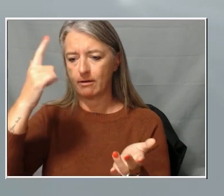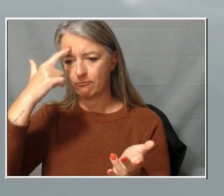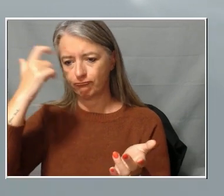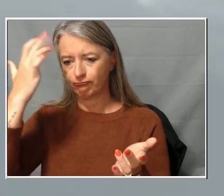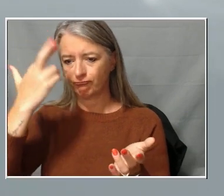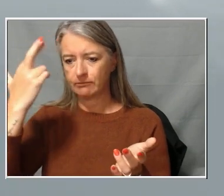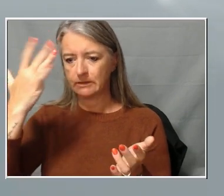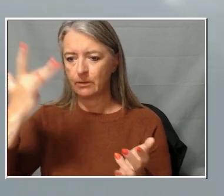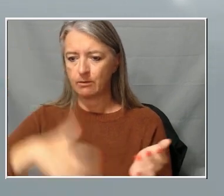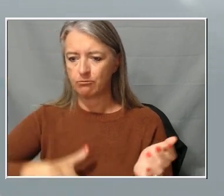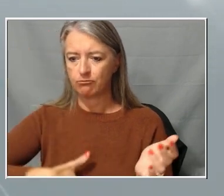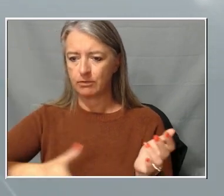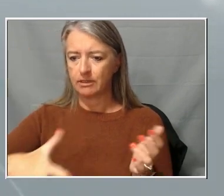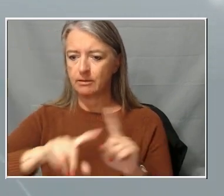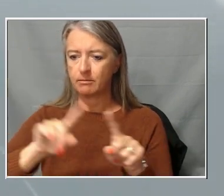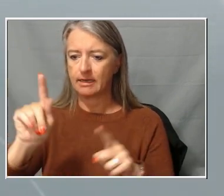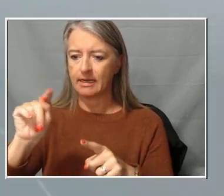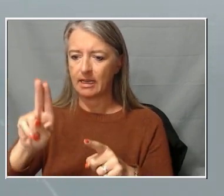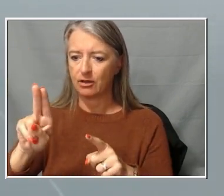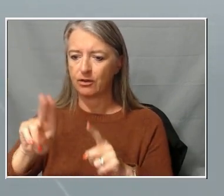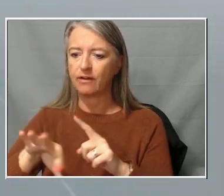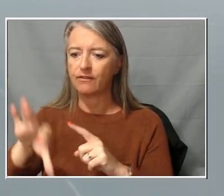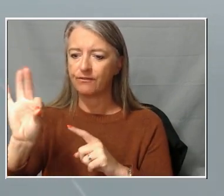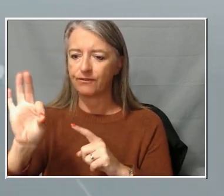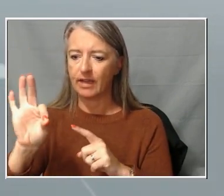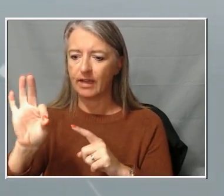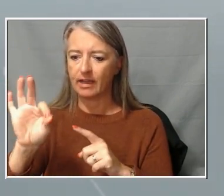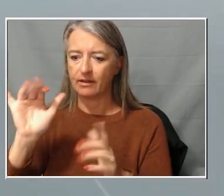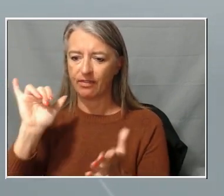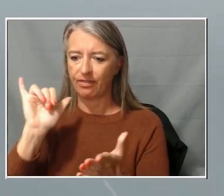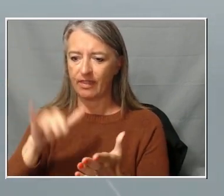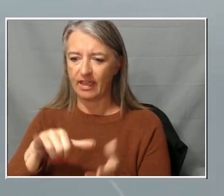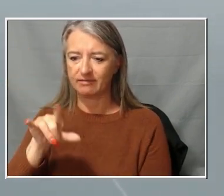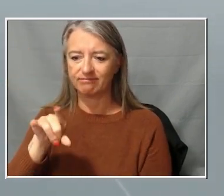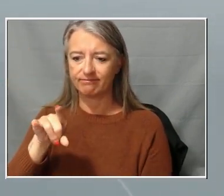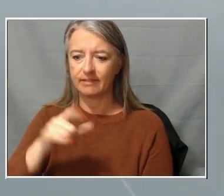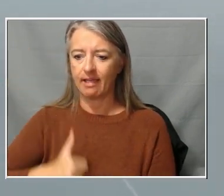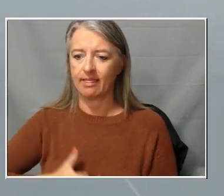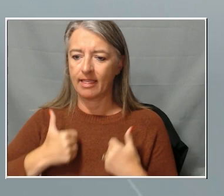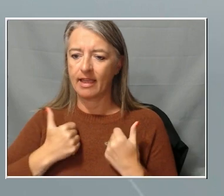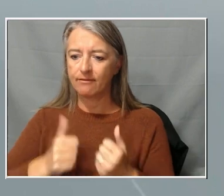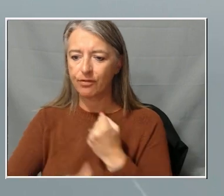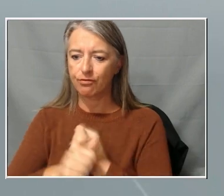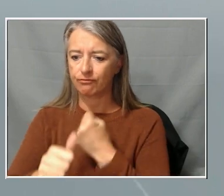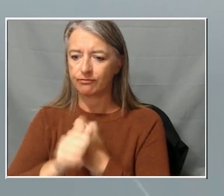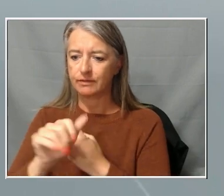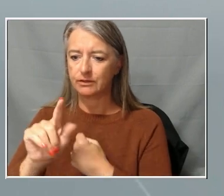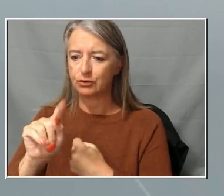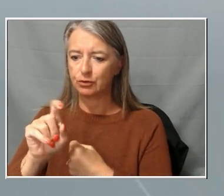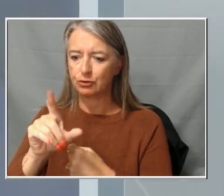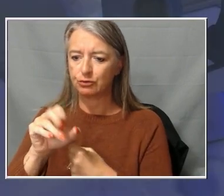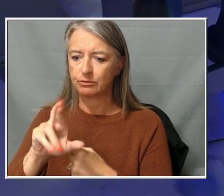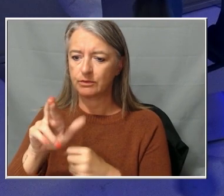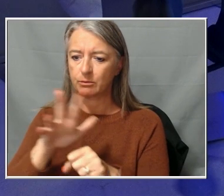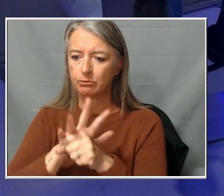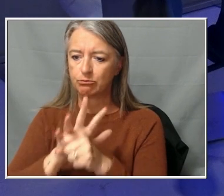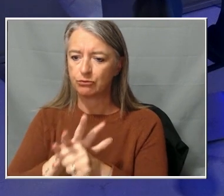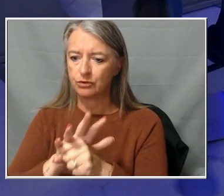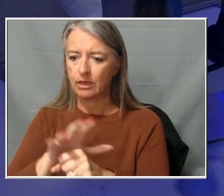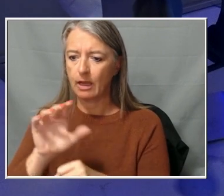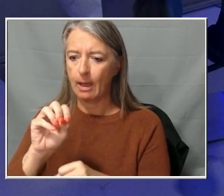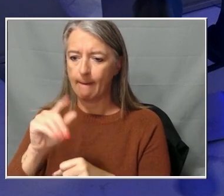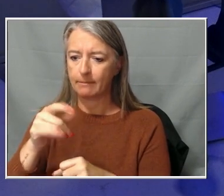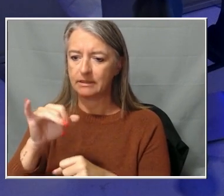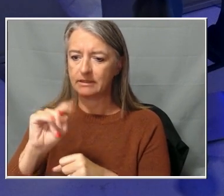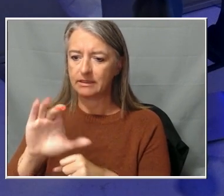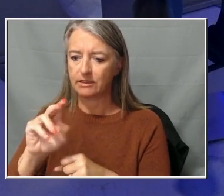here at the University of Kansas Health System found this, a life-threatening tumor pushing on her optic nerve. Joining us here in the